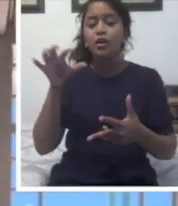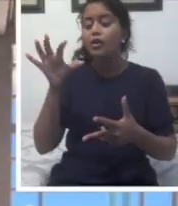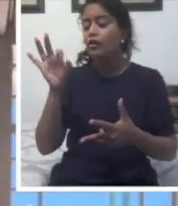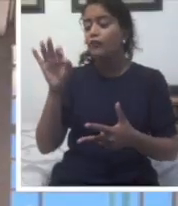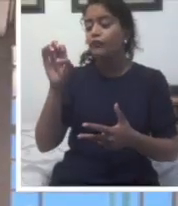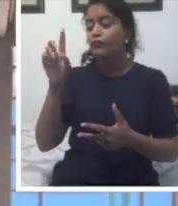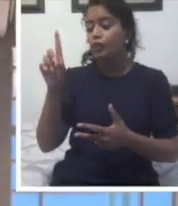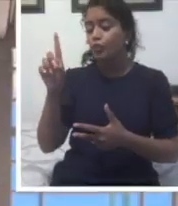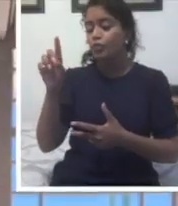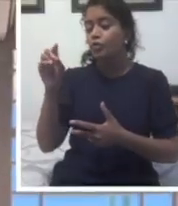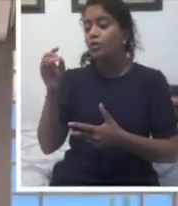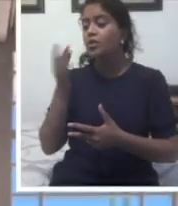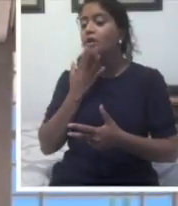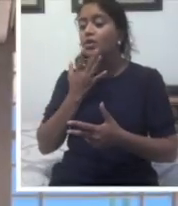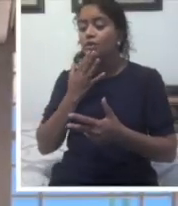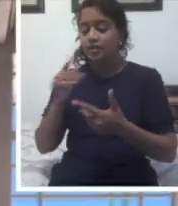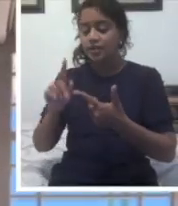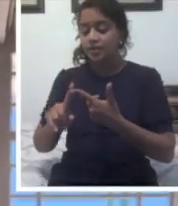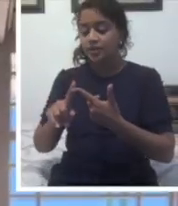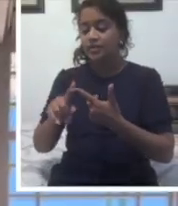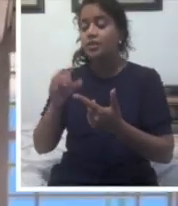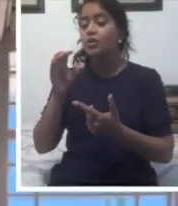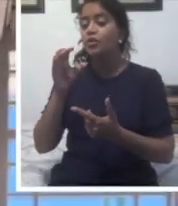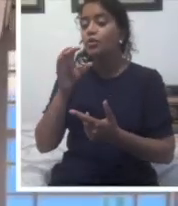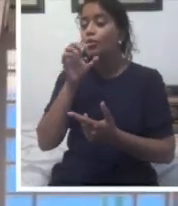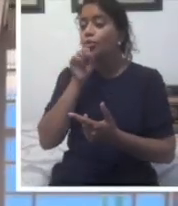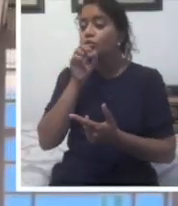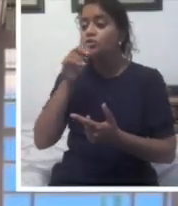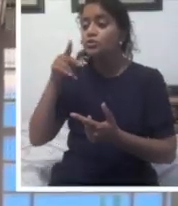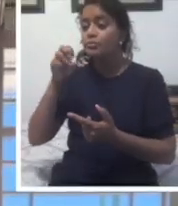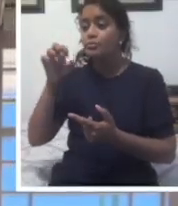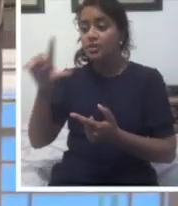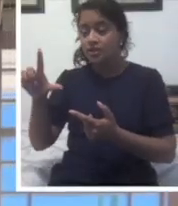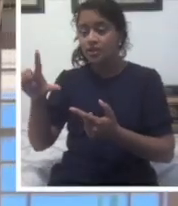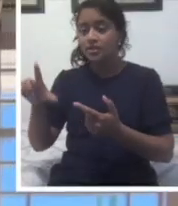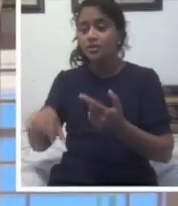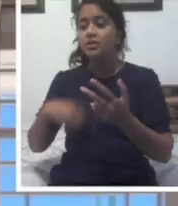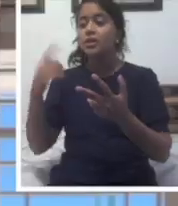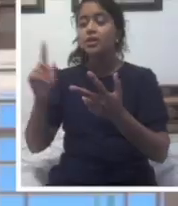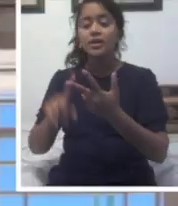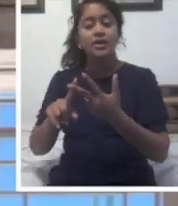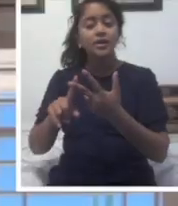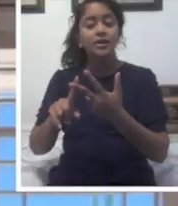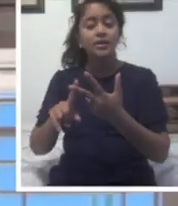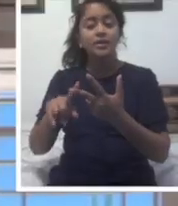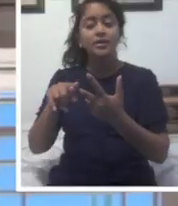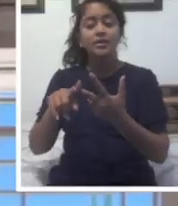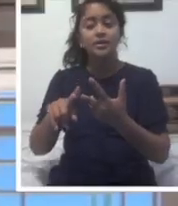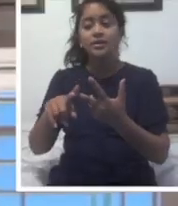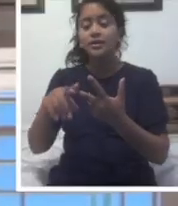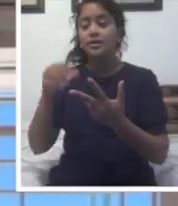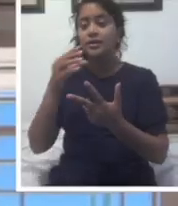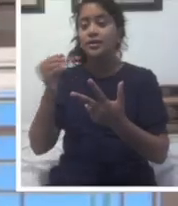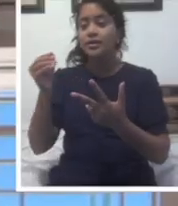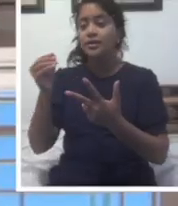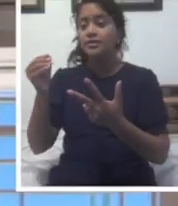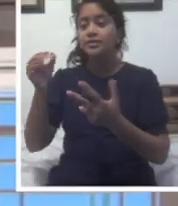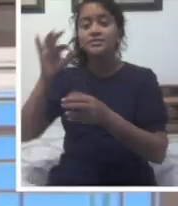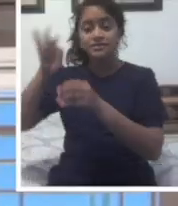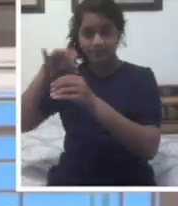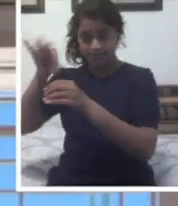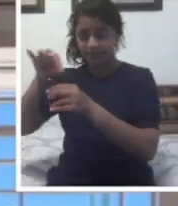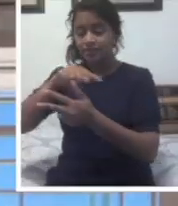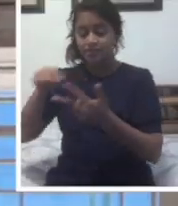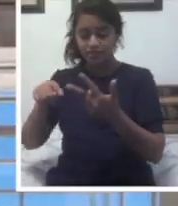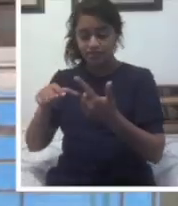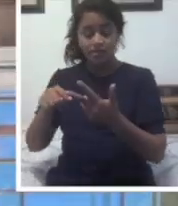and orange peel powder liquid. So the reason I did this is because seaweed grows naturally in the Caribbean Sea. A large amount of